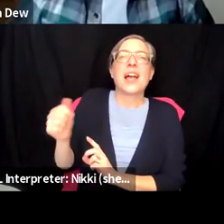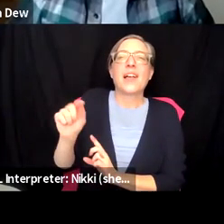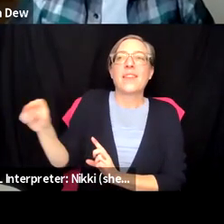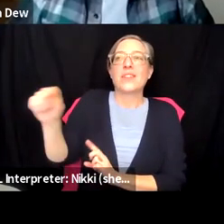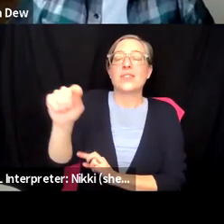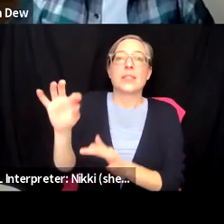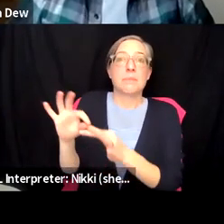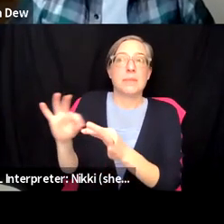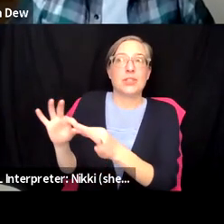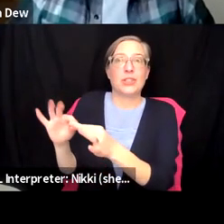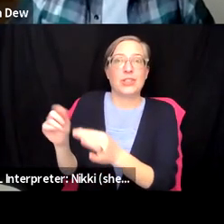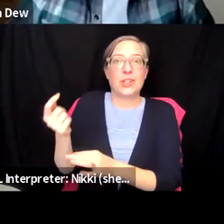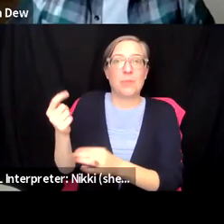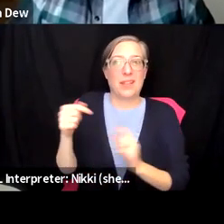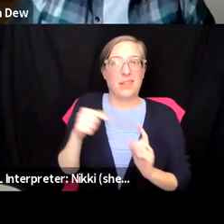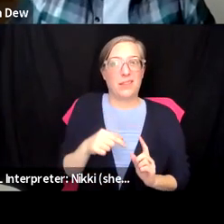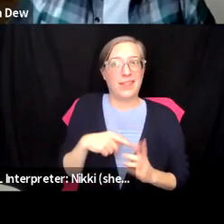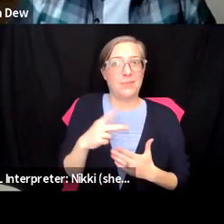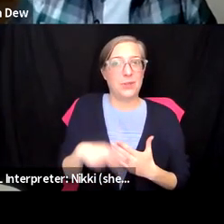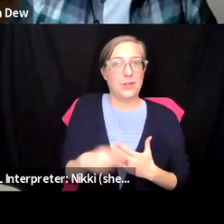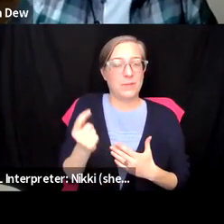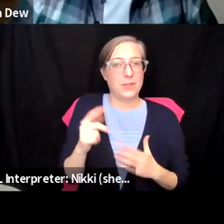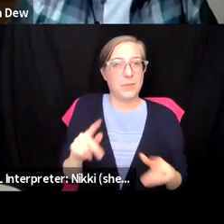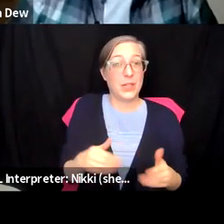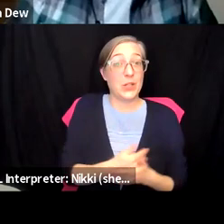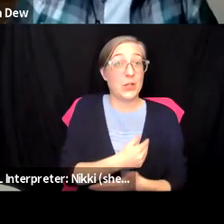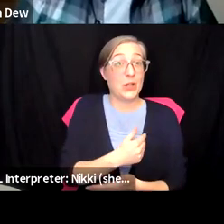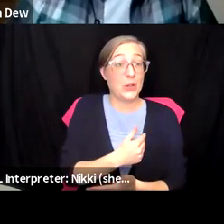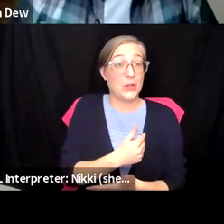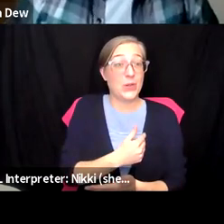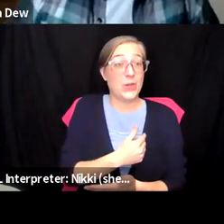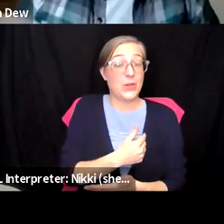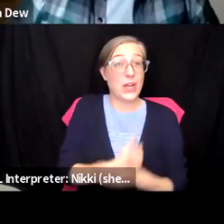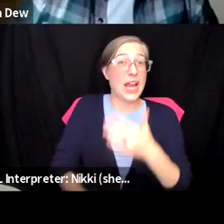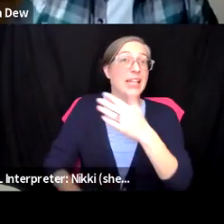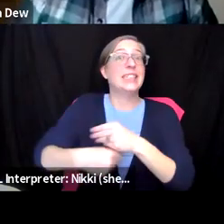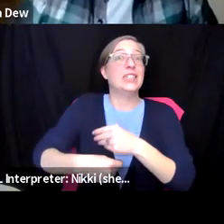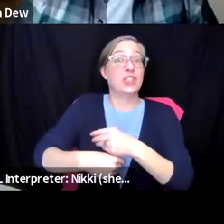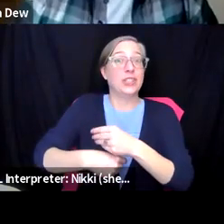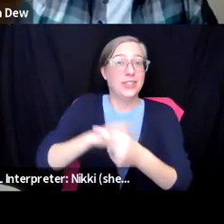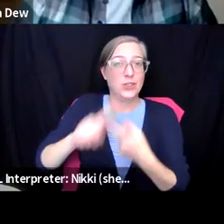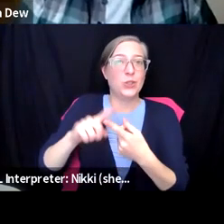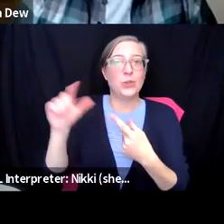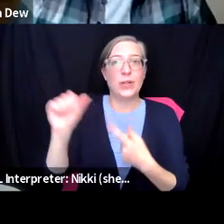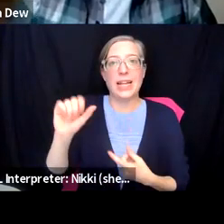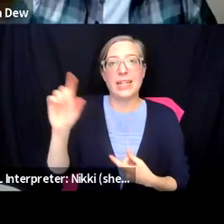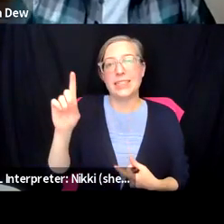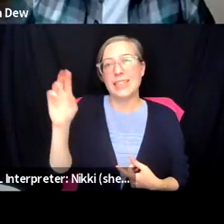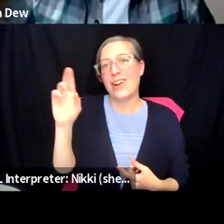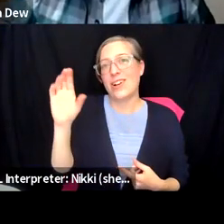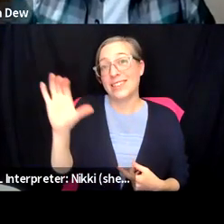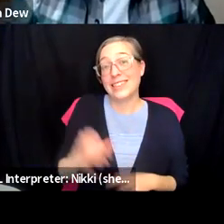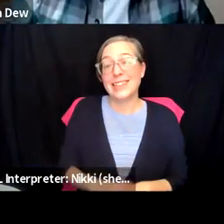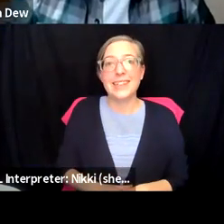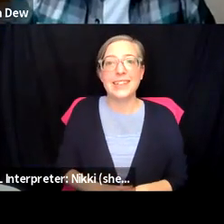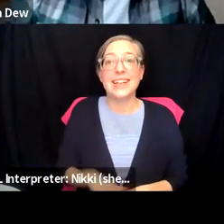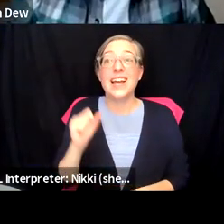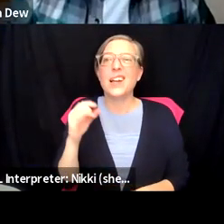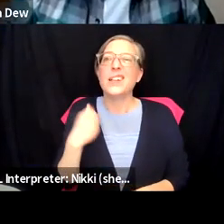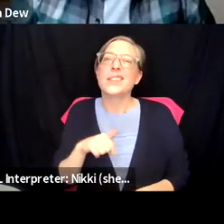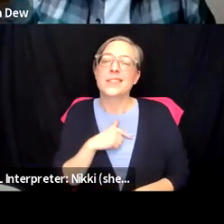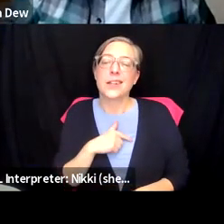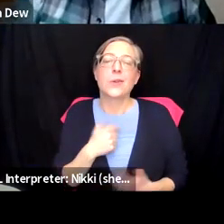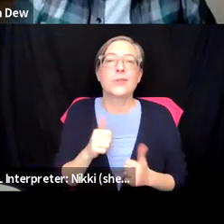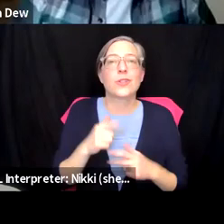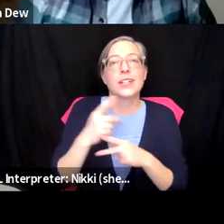somewhat new to the ADRC. So there are still some things that we're, you know, sort of working through and figure out the best way